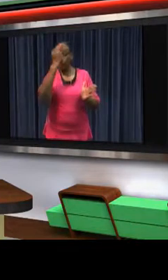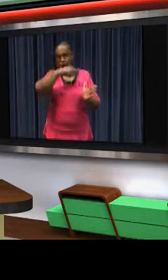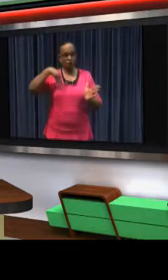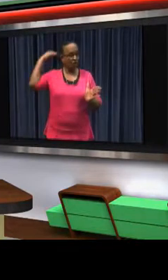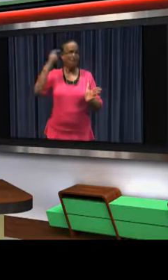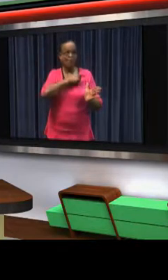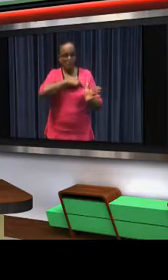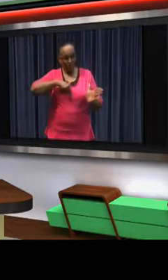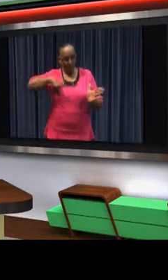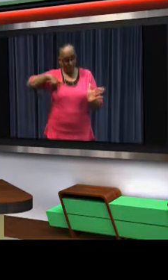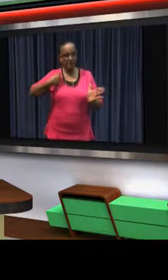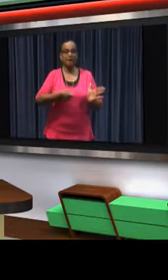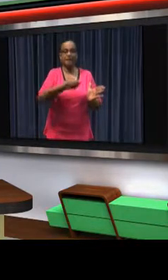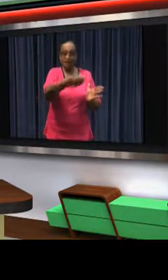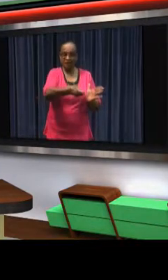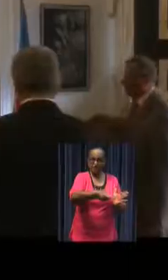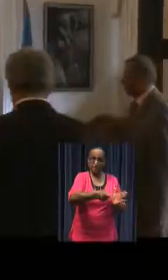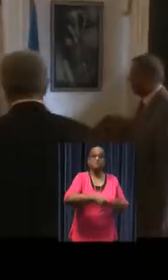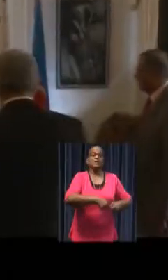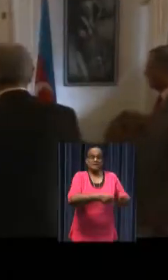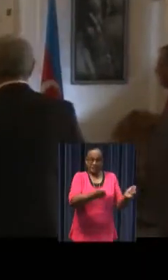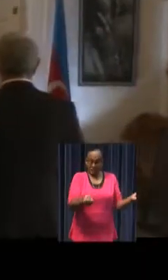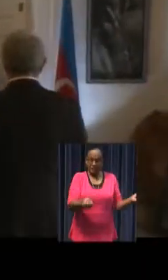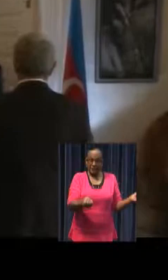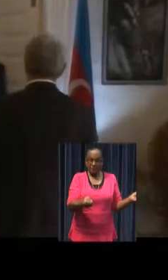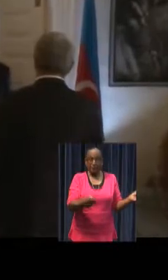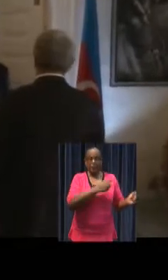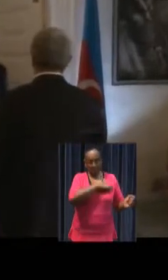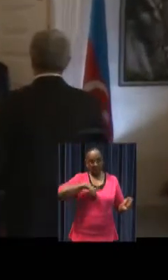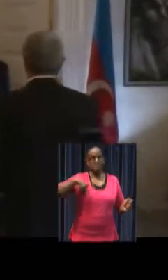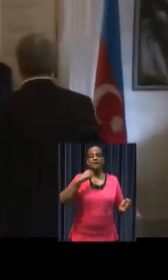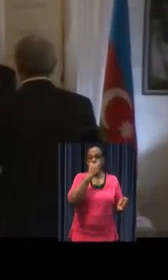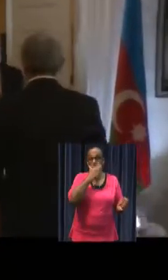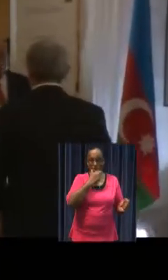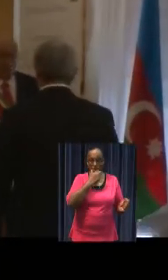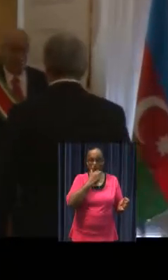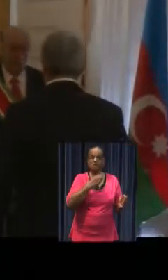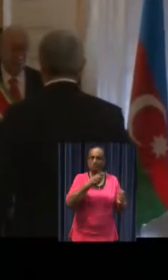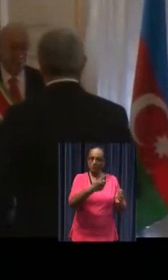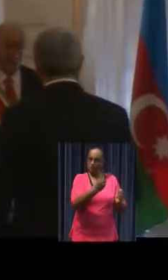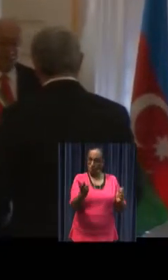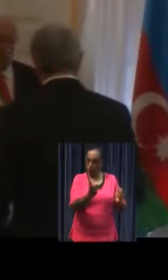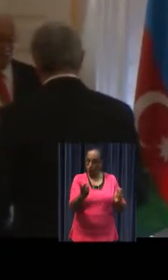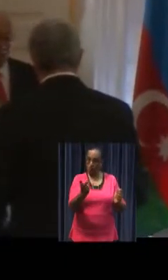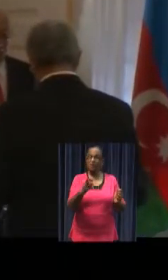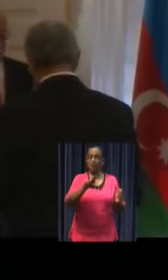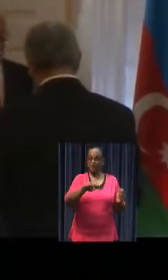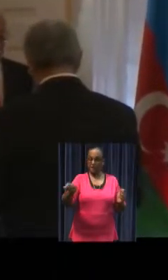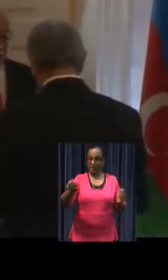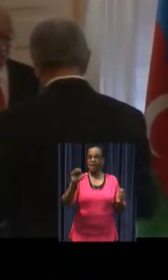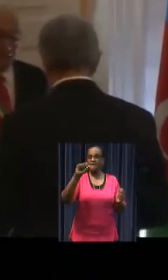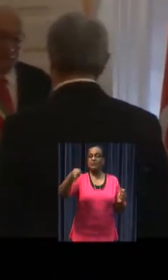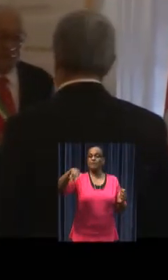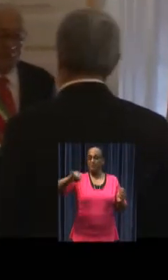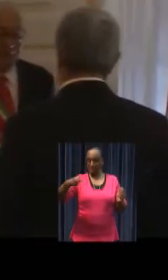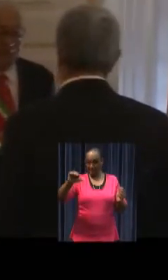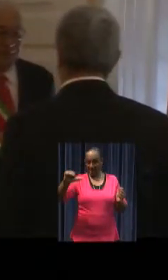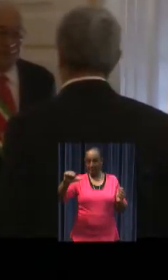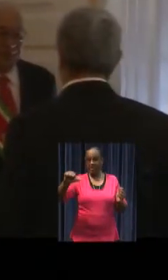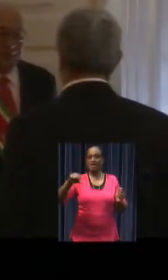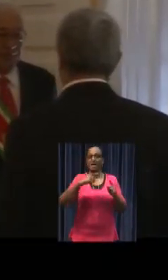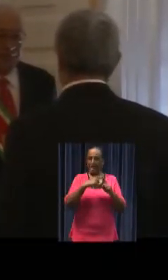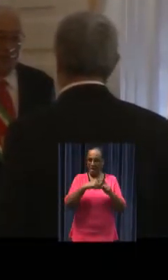Desiree Bauterse After the ceremony President Bauterse received Elgin Polukov of the Republic of